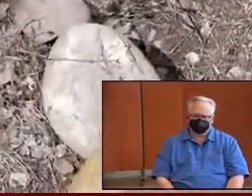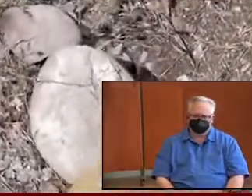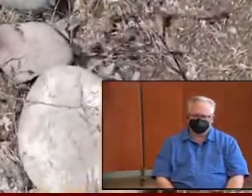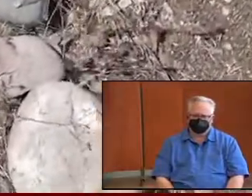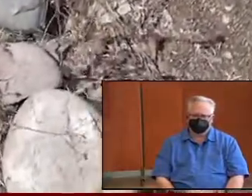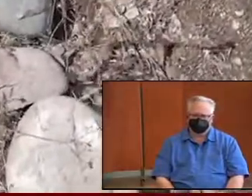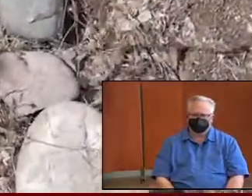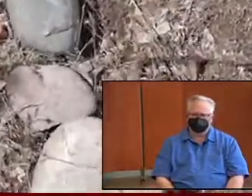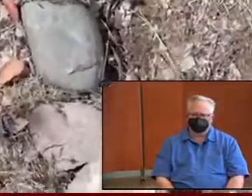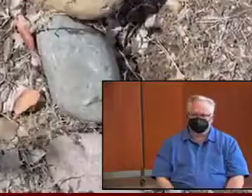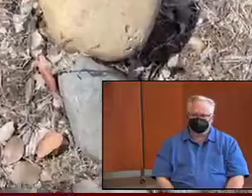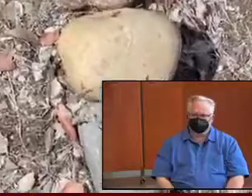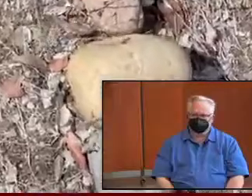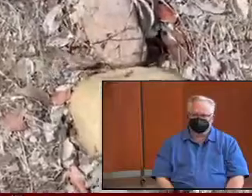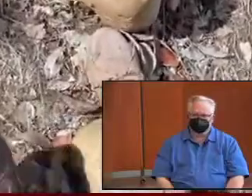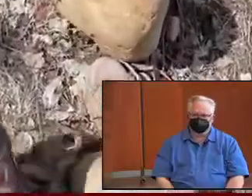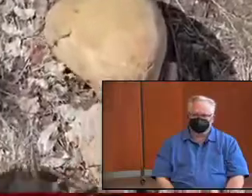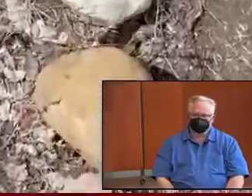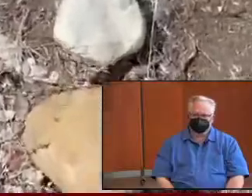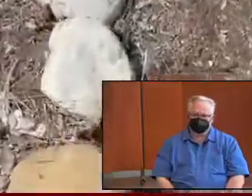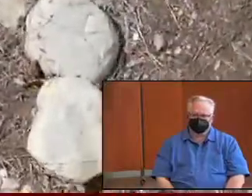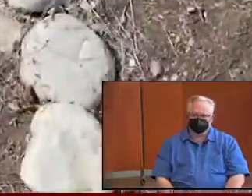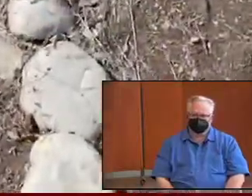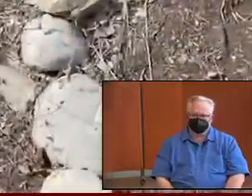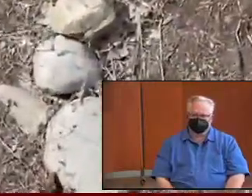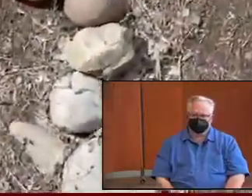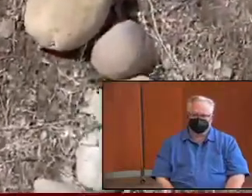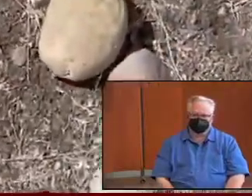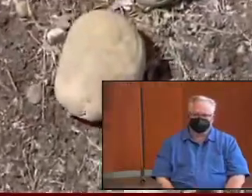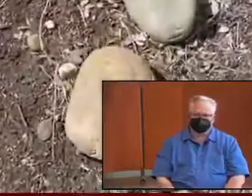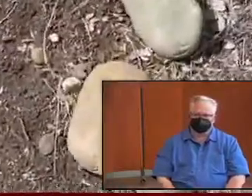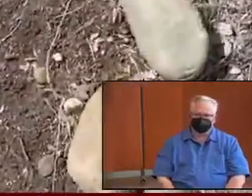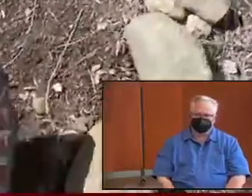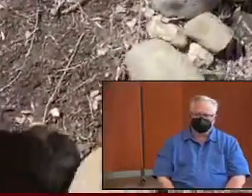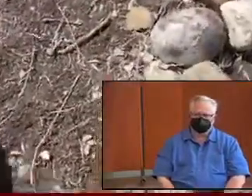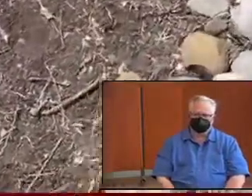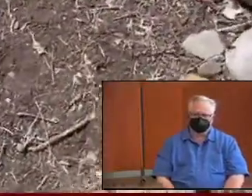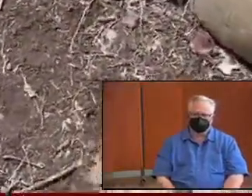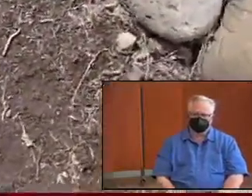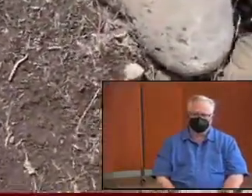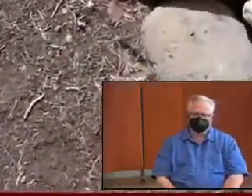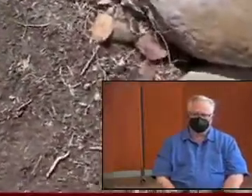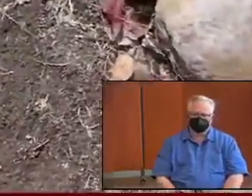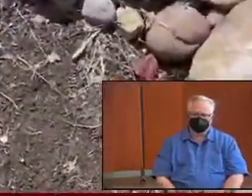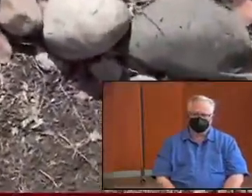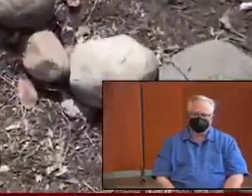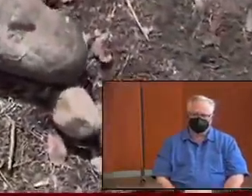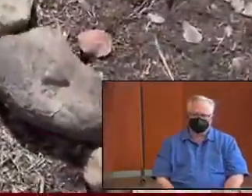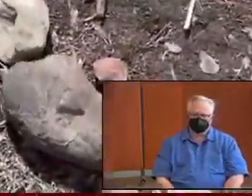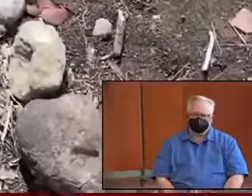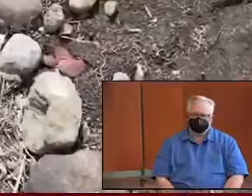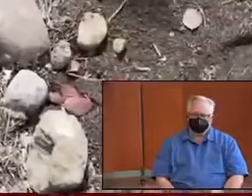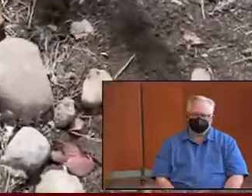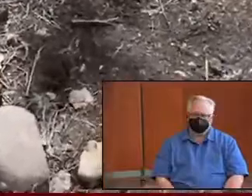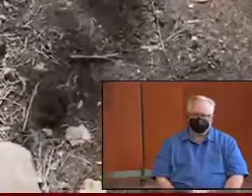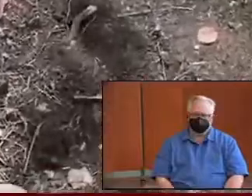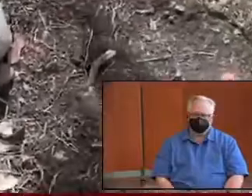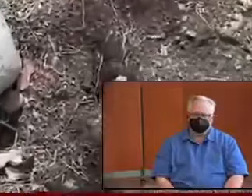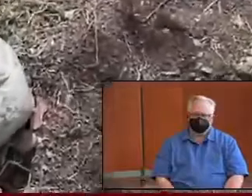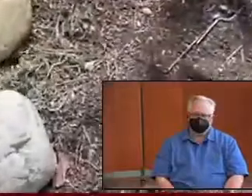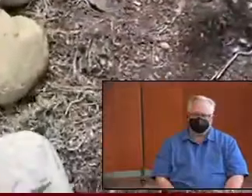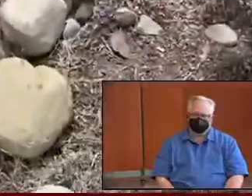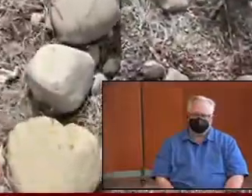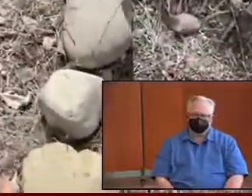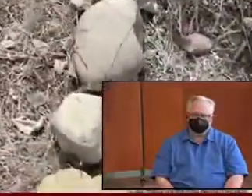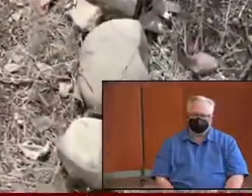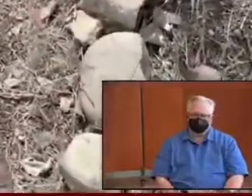Al andar se hace el camino y al volver la vista atrás se ve la senda que nunca se ha de volver a pisar.